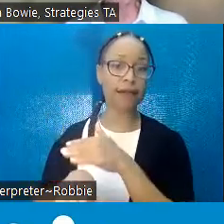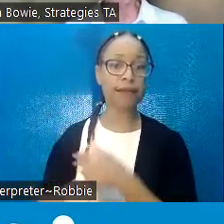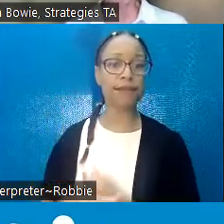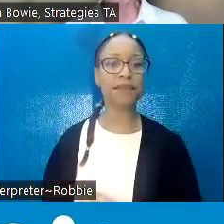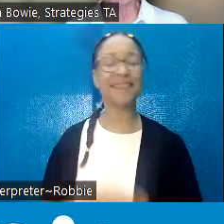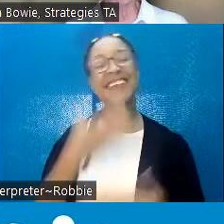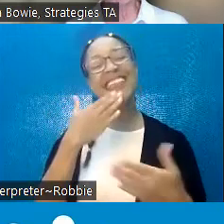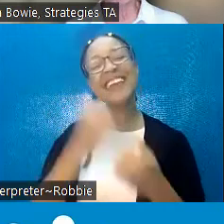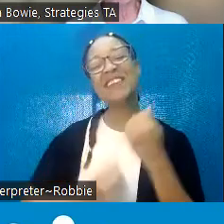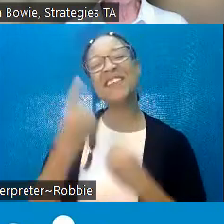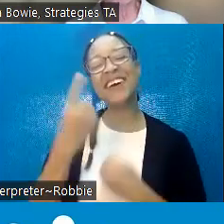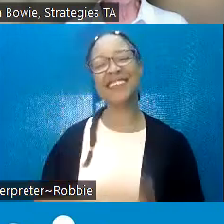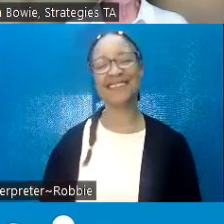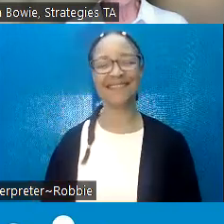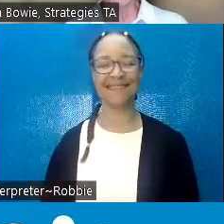Thanks, everyone.